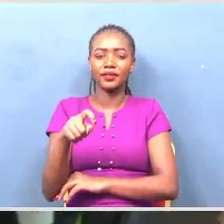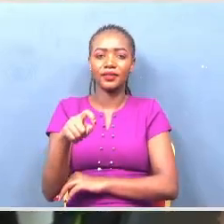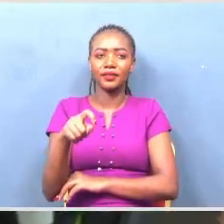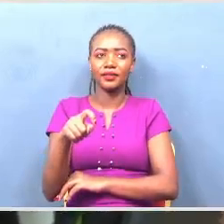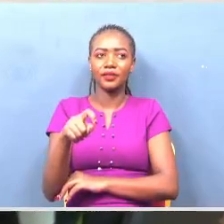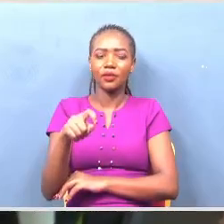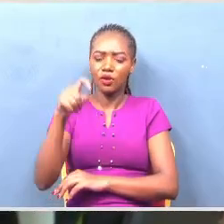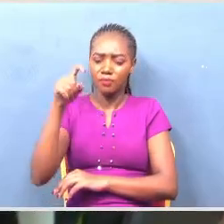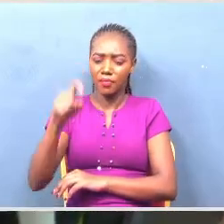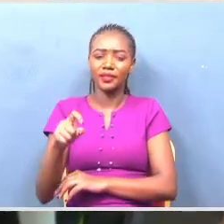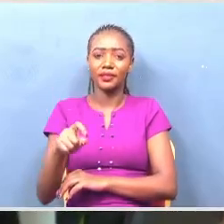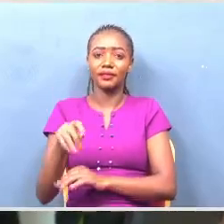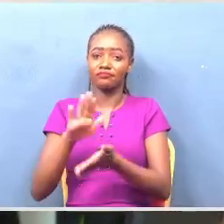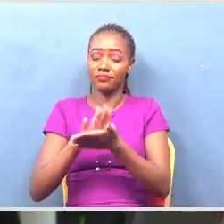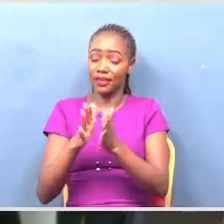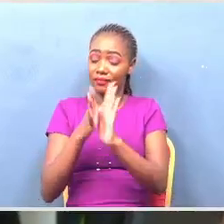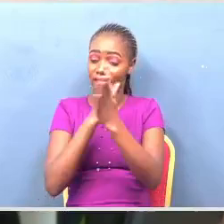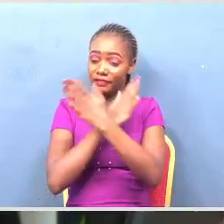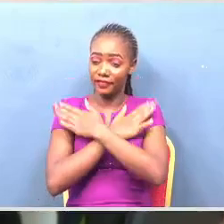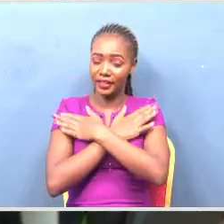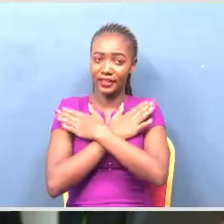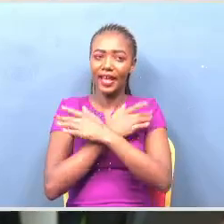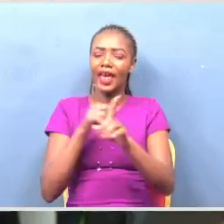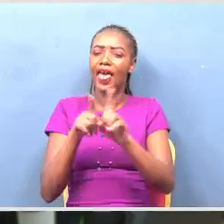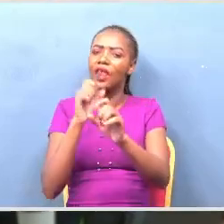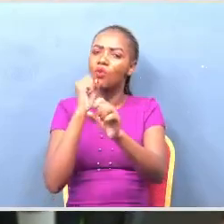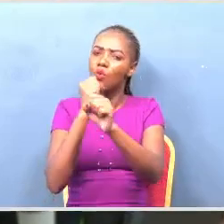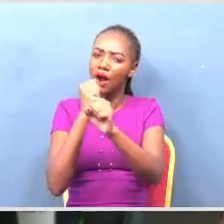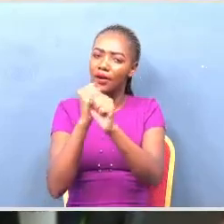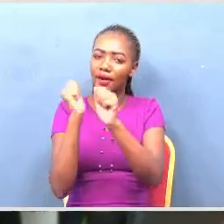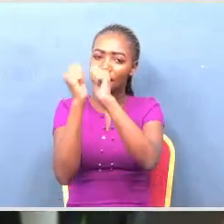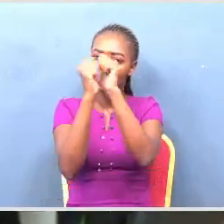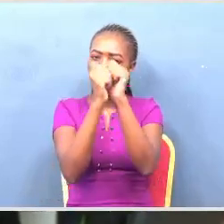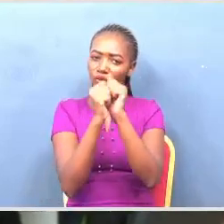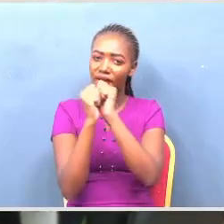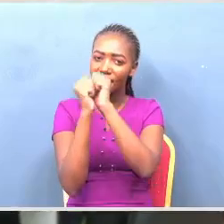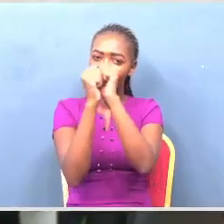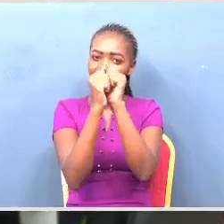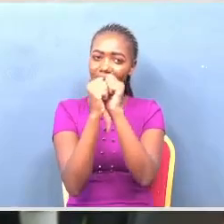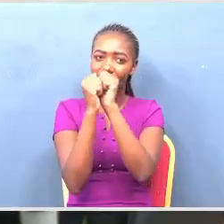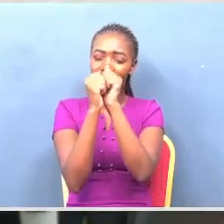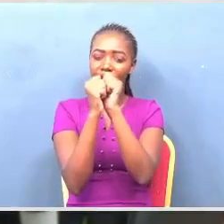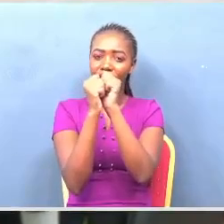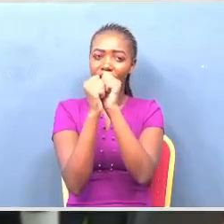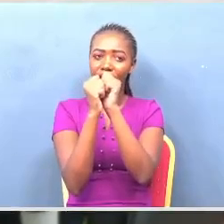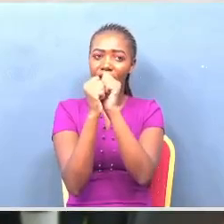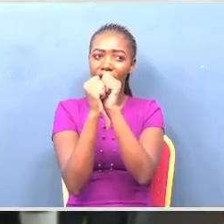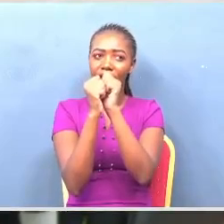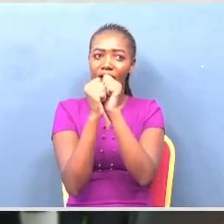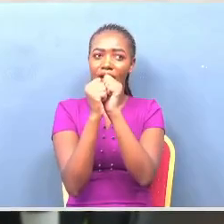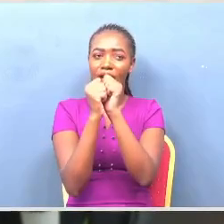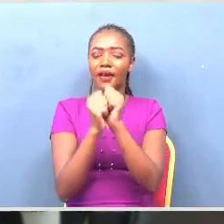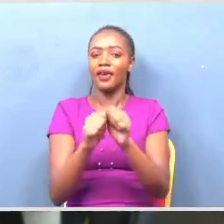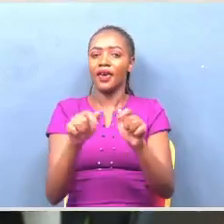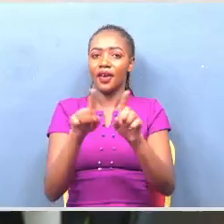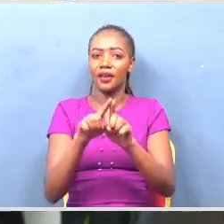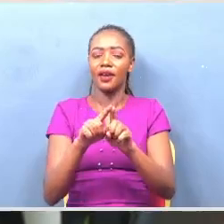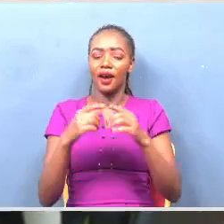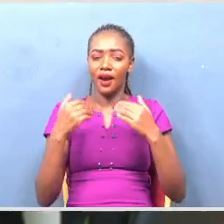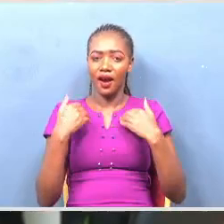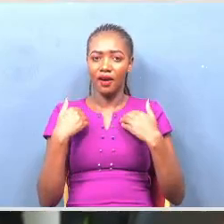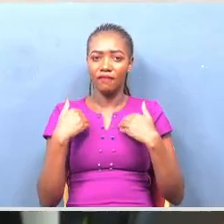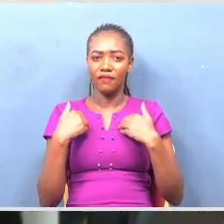close ranks and work together for a functioning,